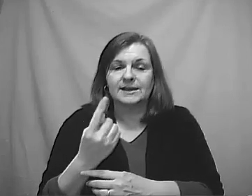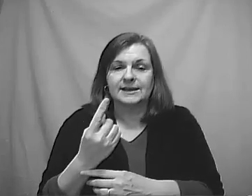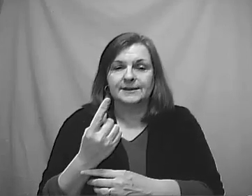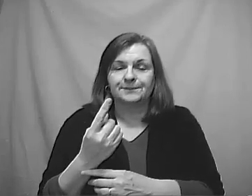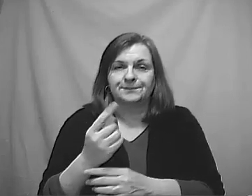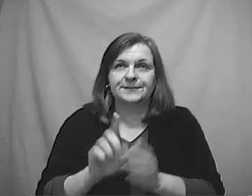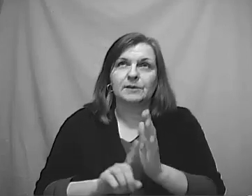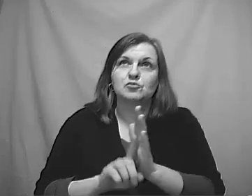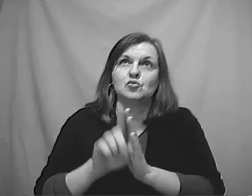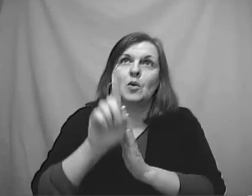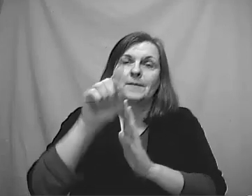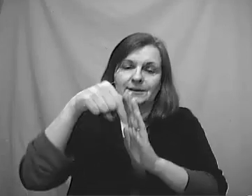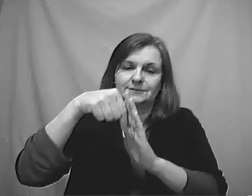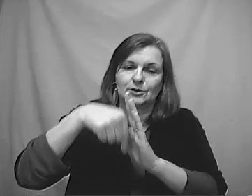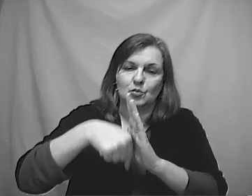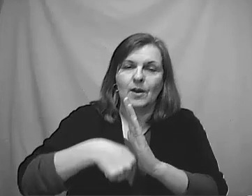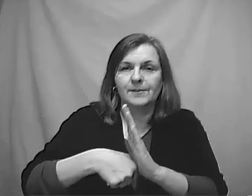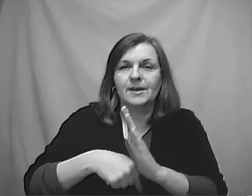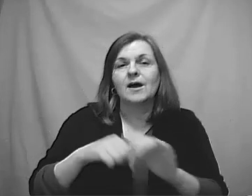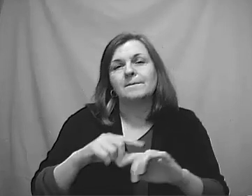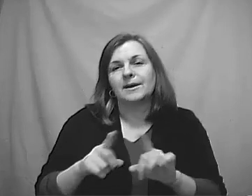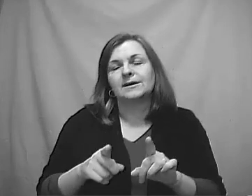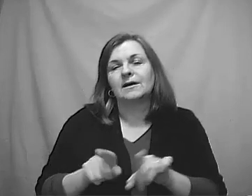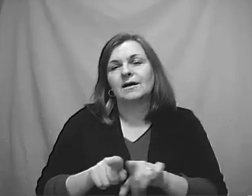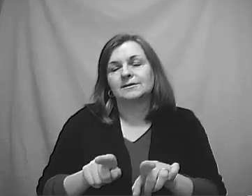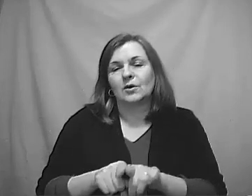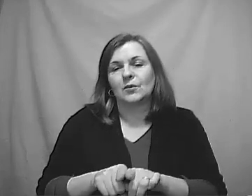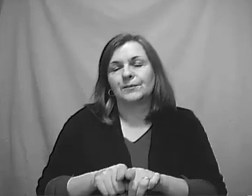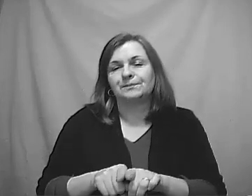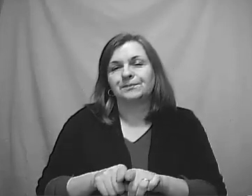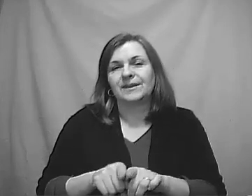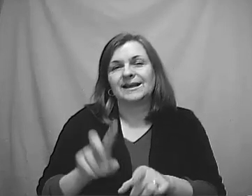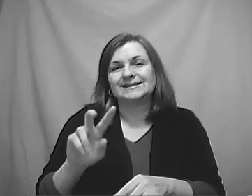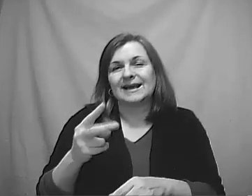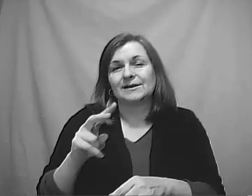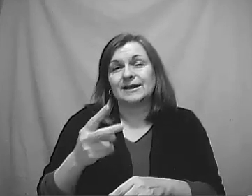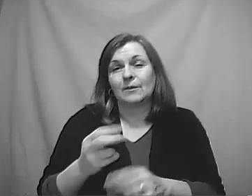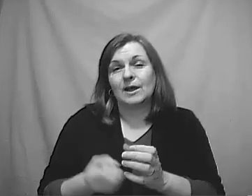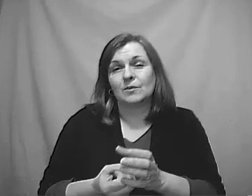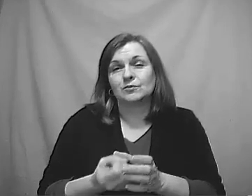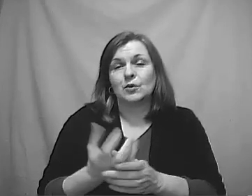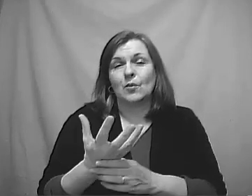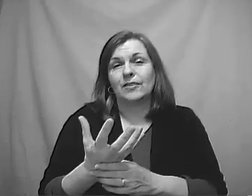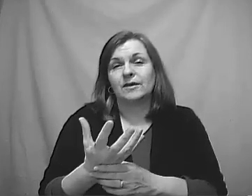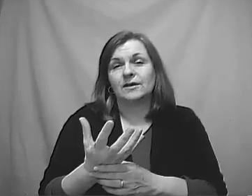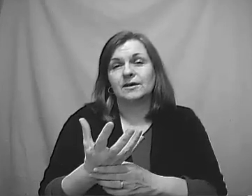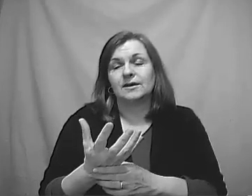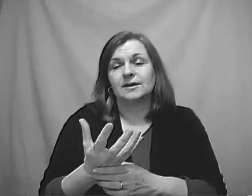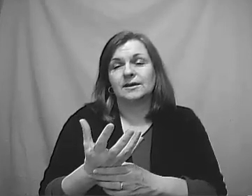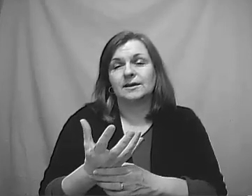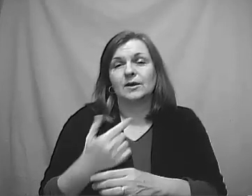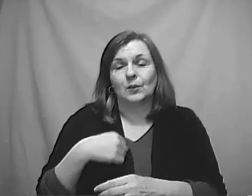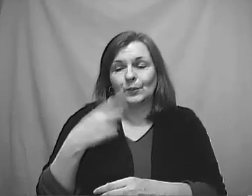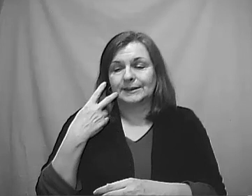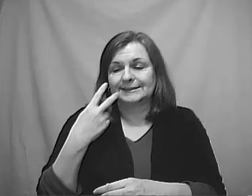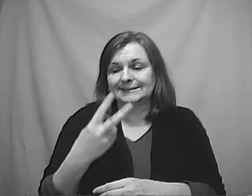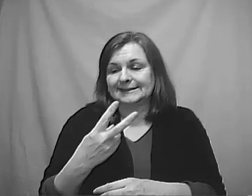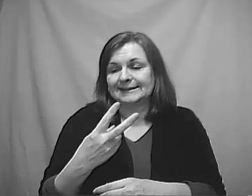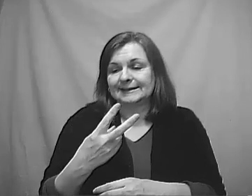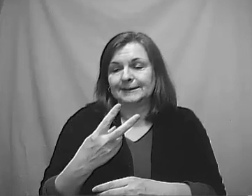growth associated with the primary, the tree or plant is getting taller, but what we're more interested in with secondary